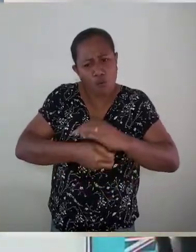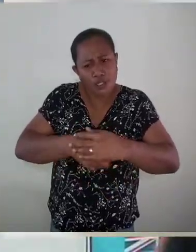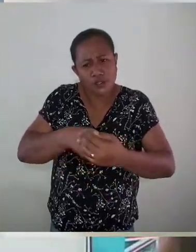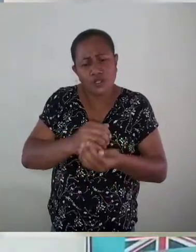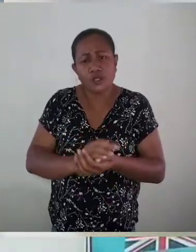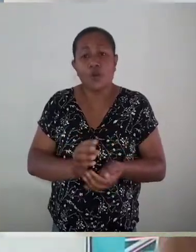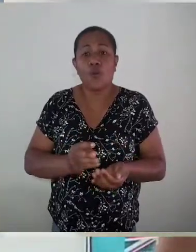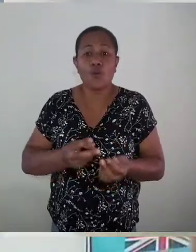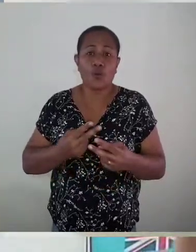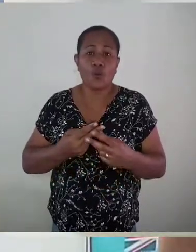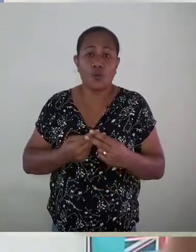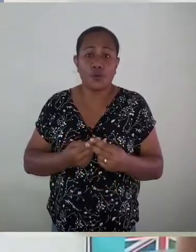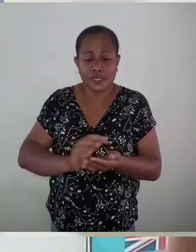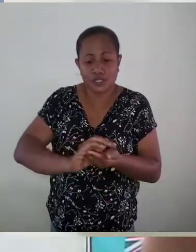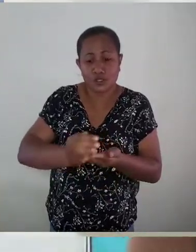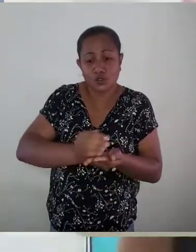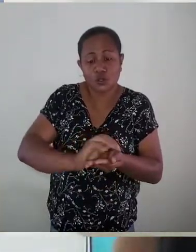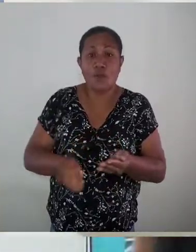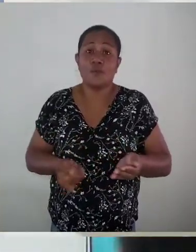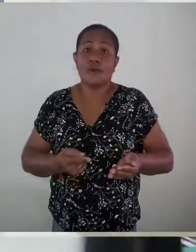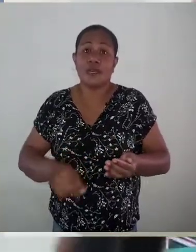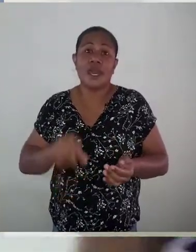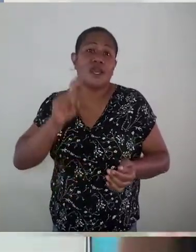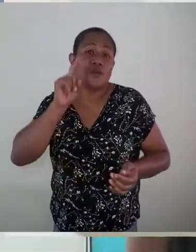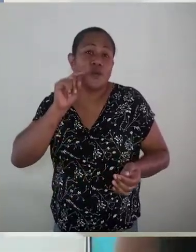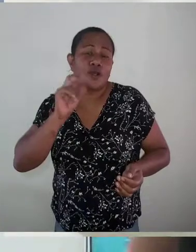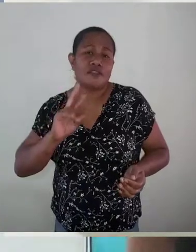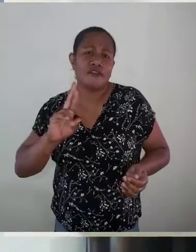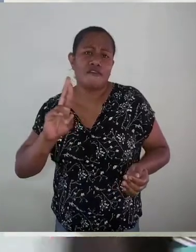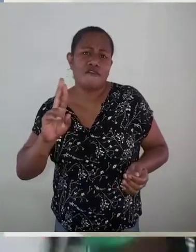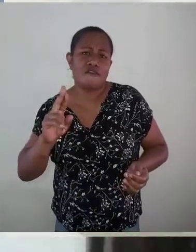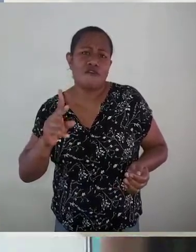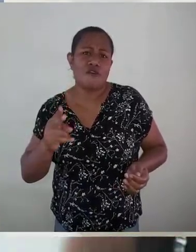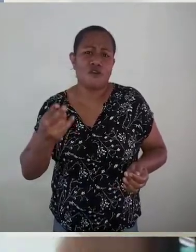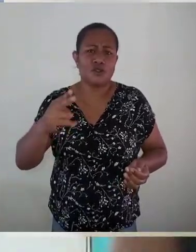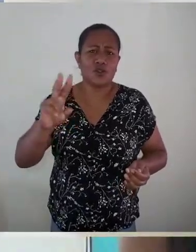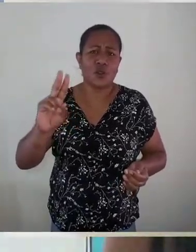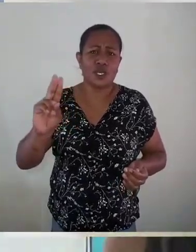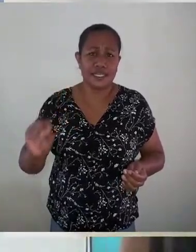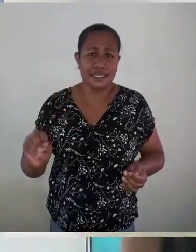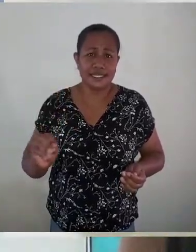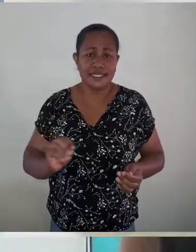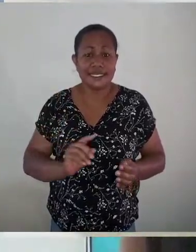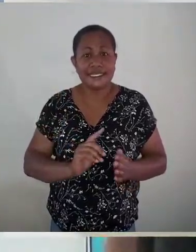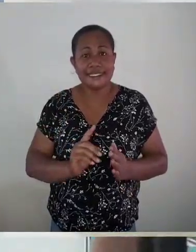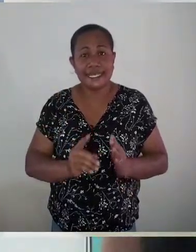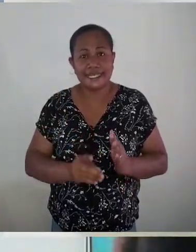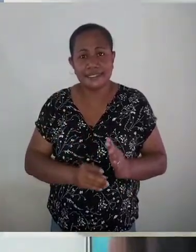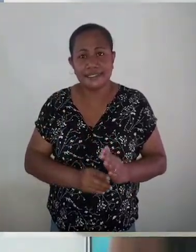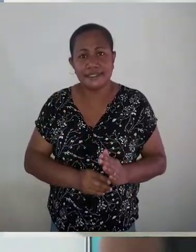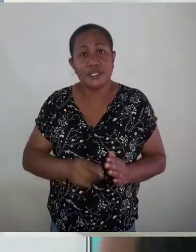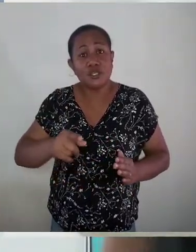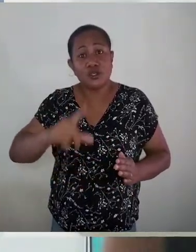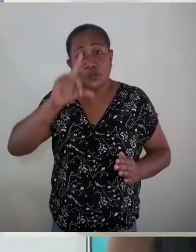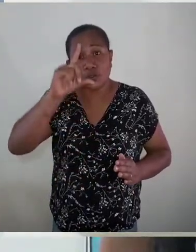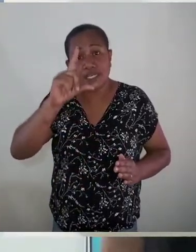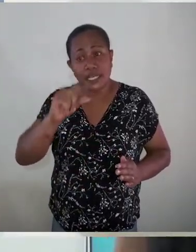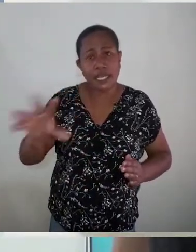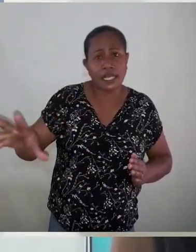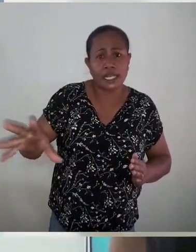with soap and water for 20 seconds. You can get